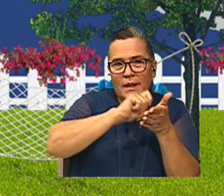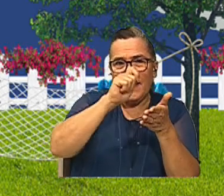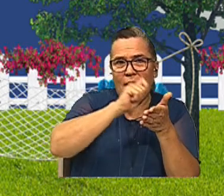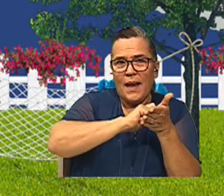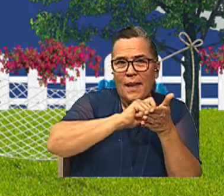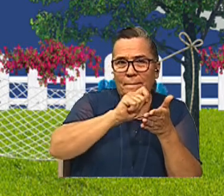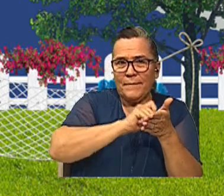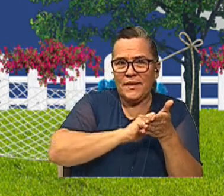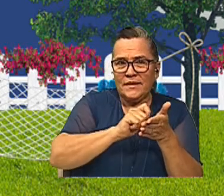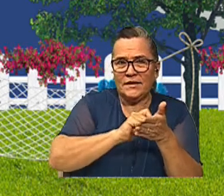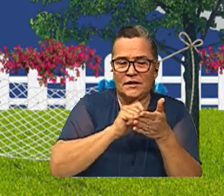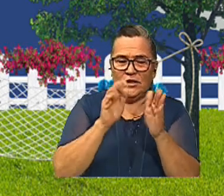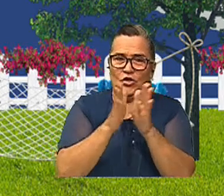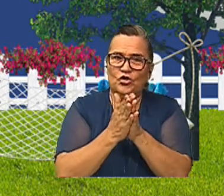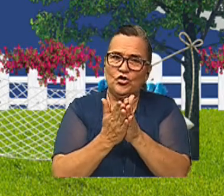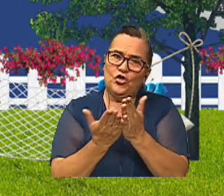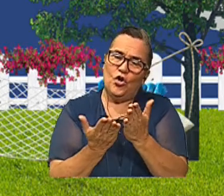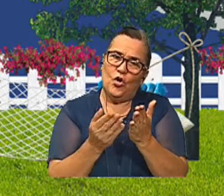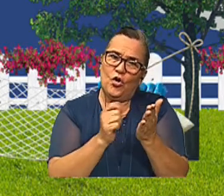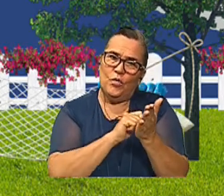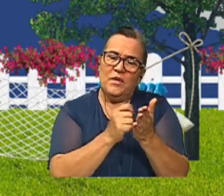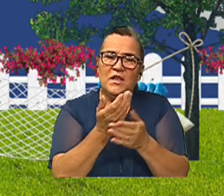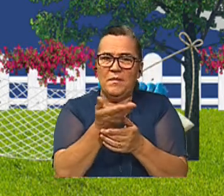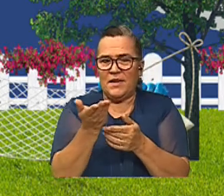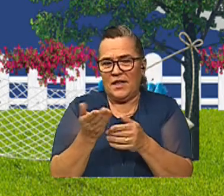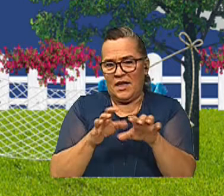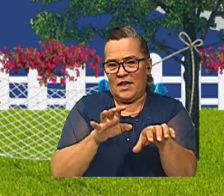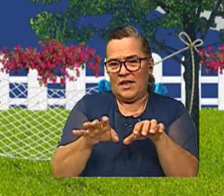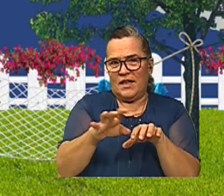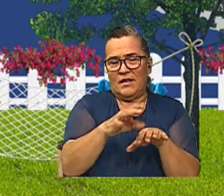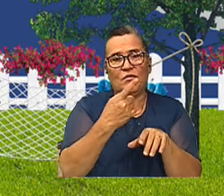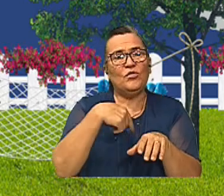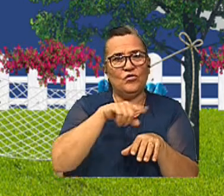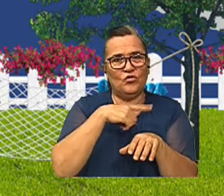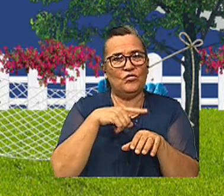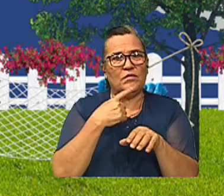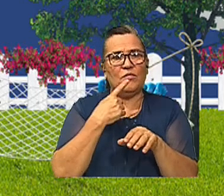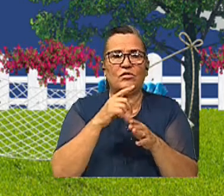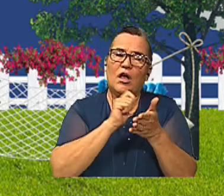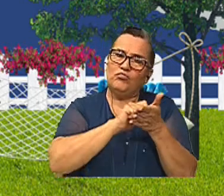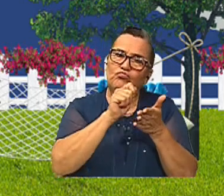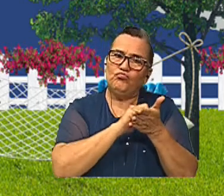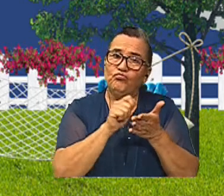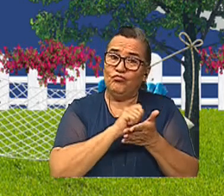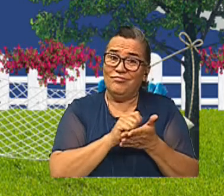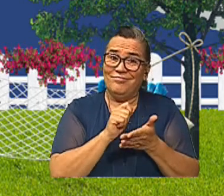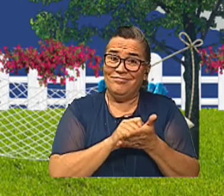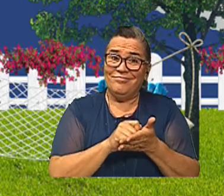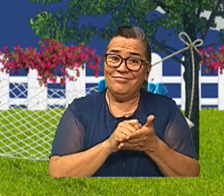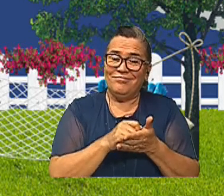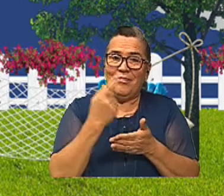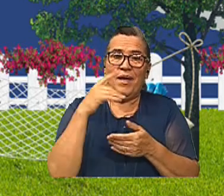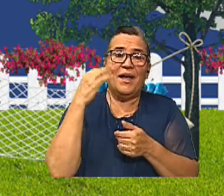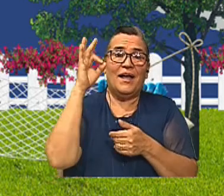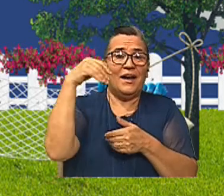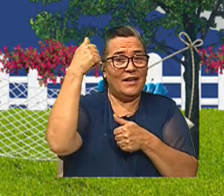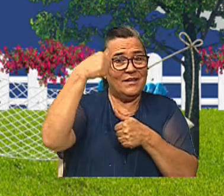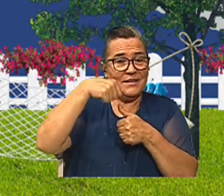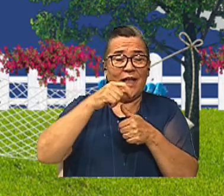remember your notebook and all the materials, because we are going to take notes. But before that,